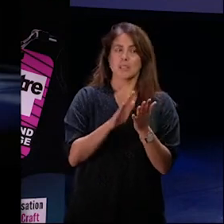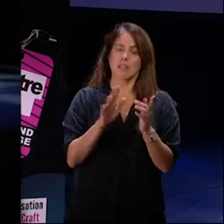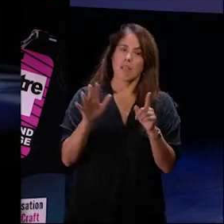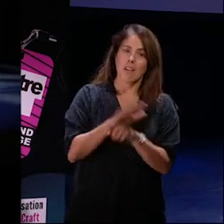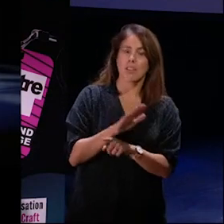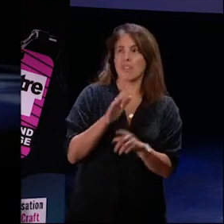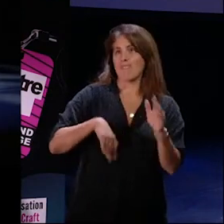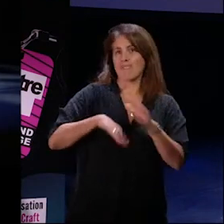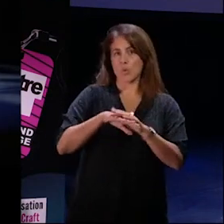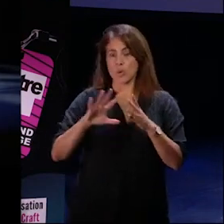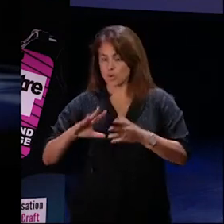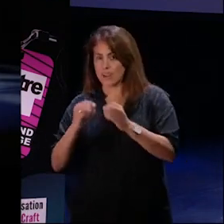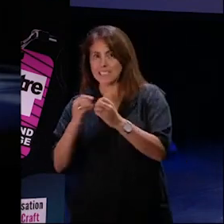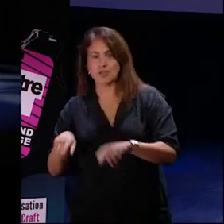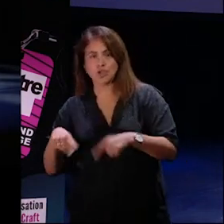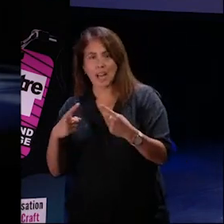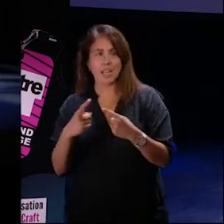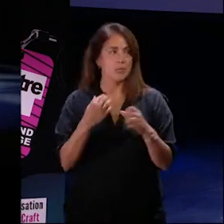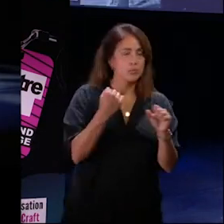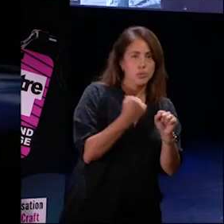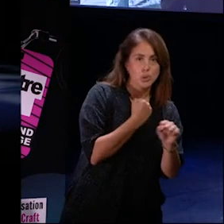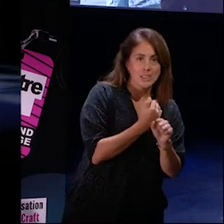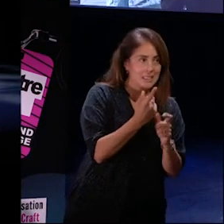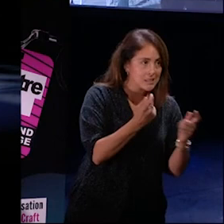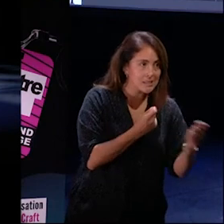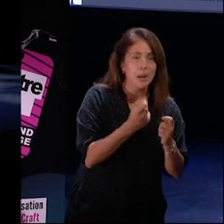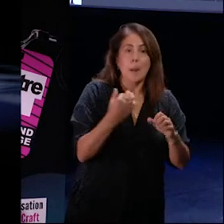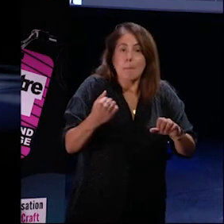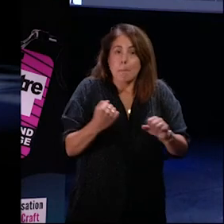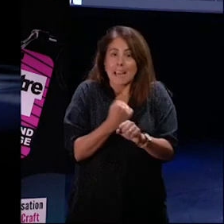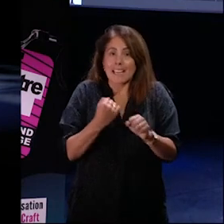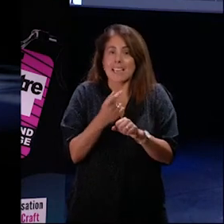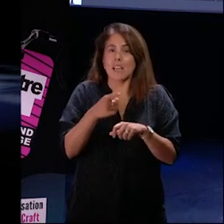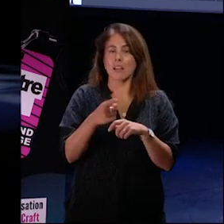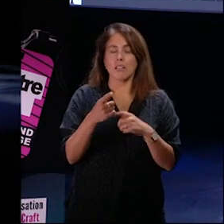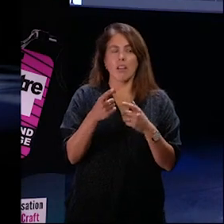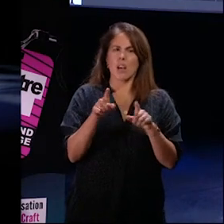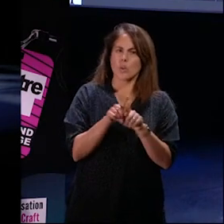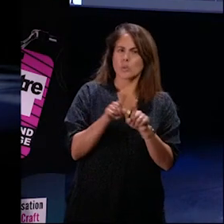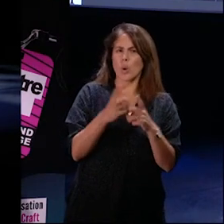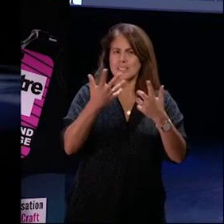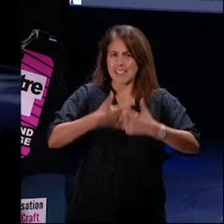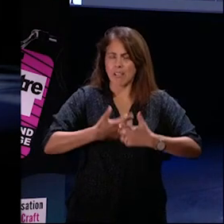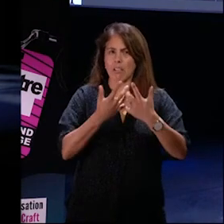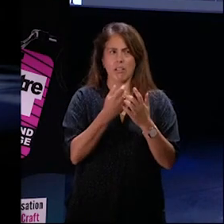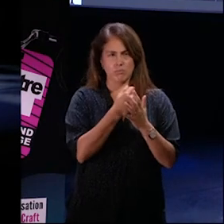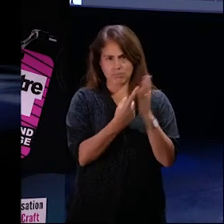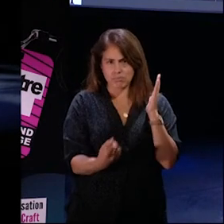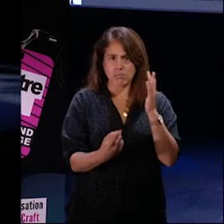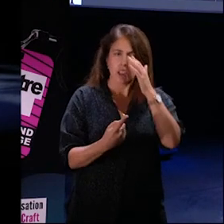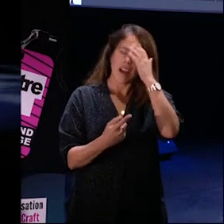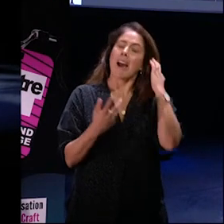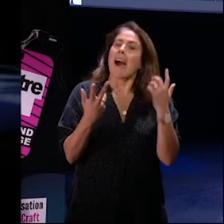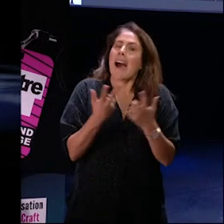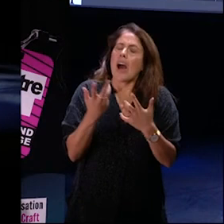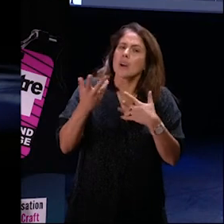making, including the creative challenge, producing, making, and disposal and technical, highlighting the responsibility for making